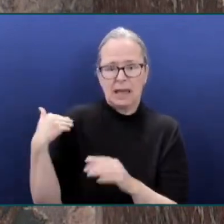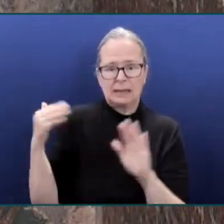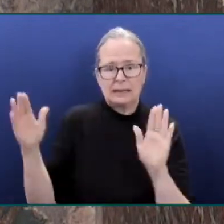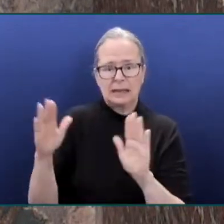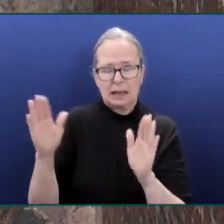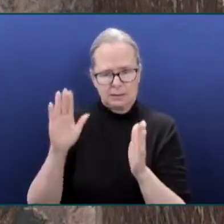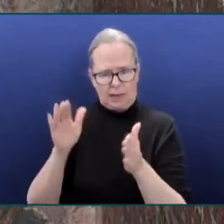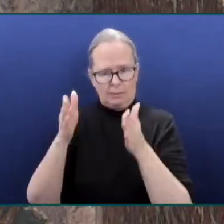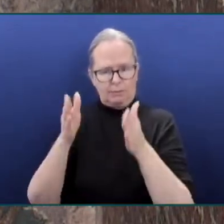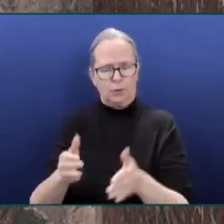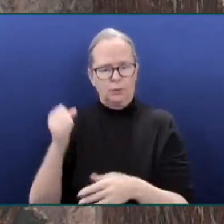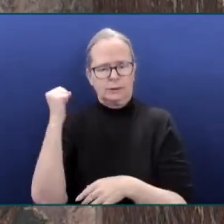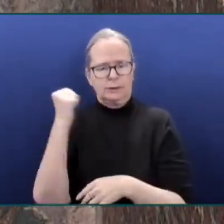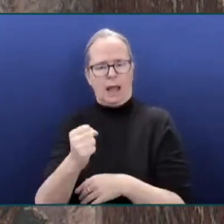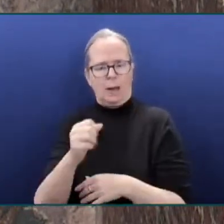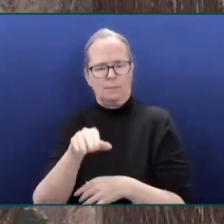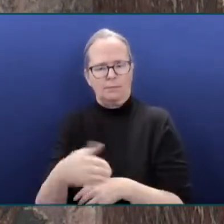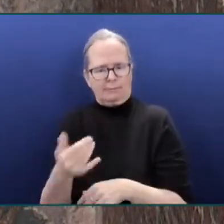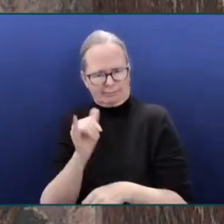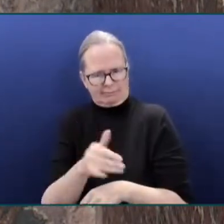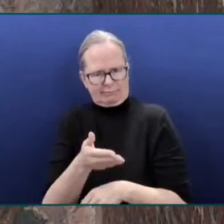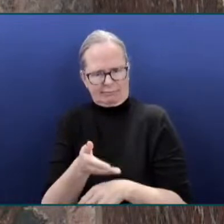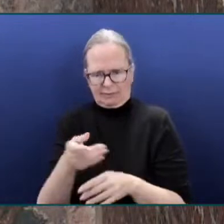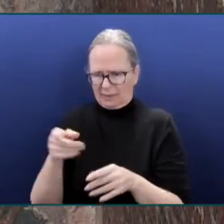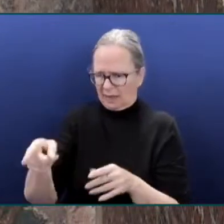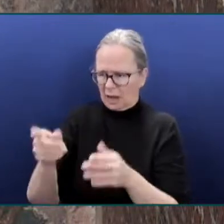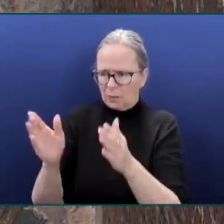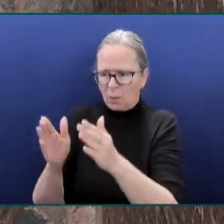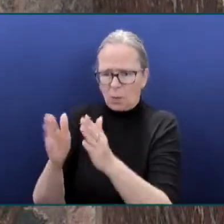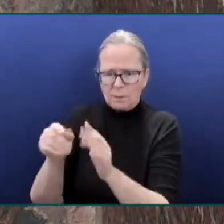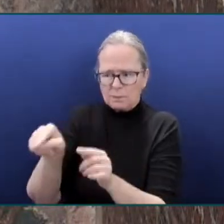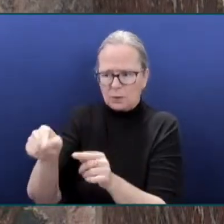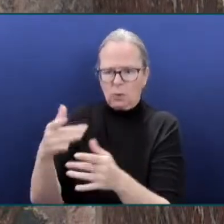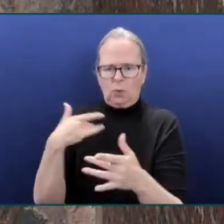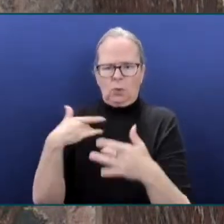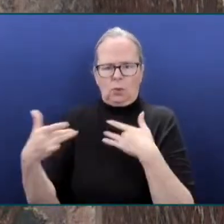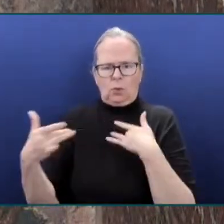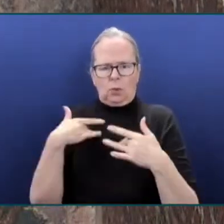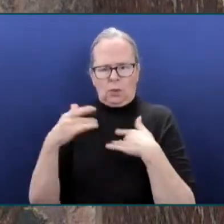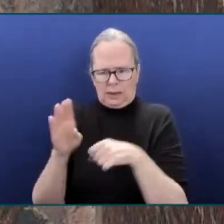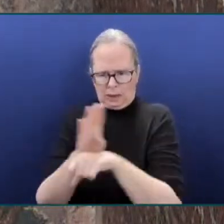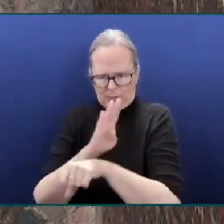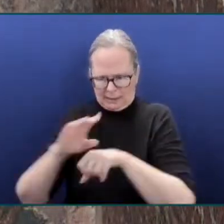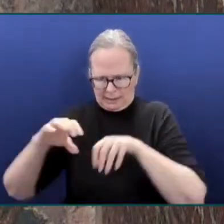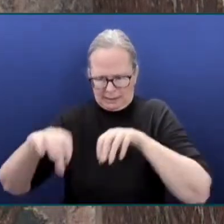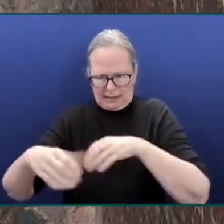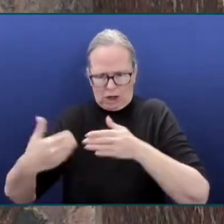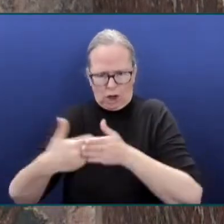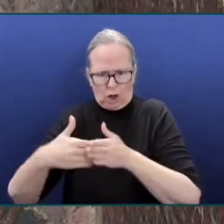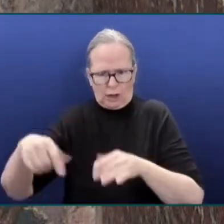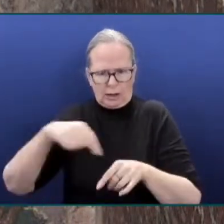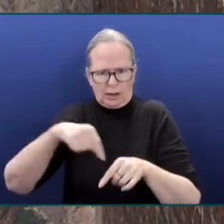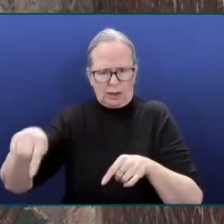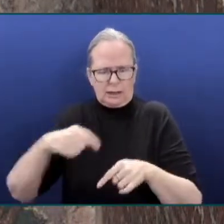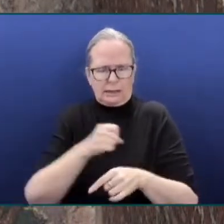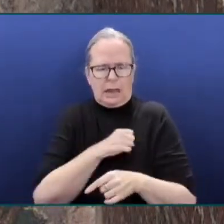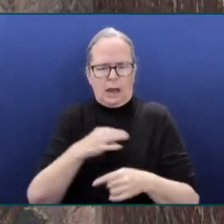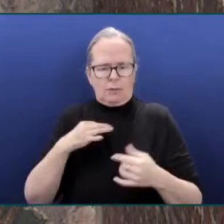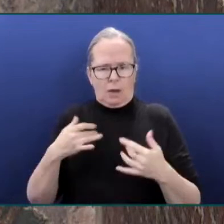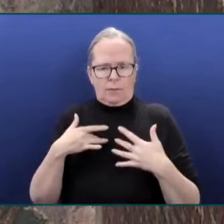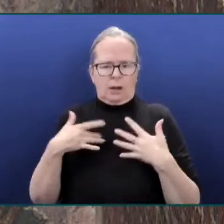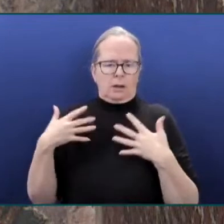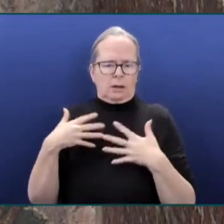Vancouver businesses, with her employees feeling scared to come to work due to theft and violent